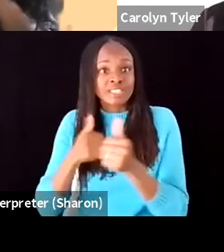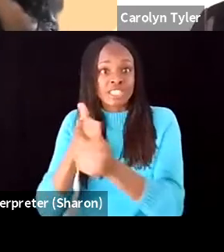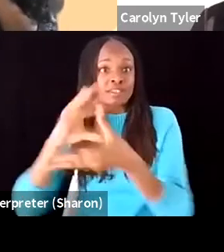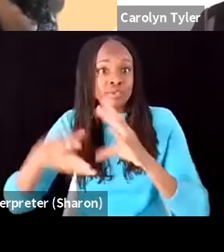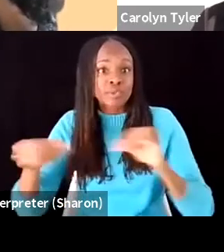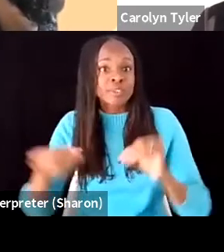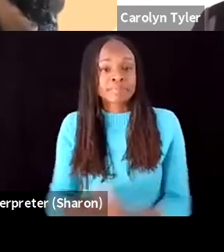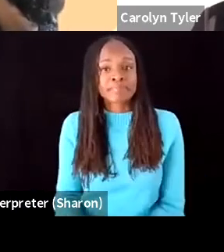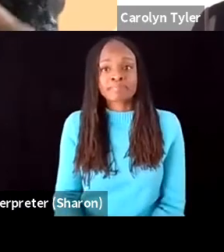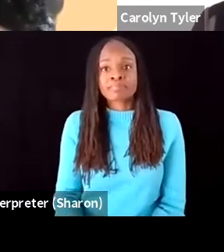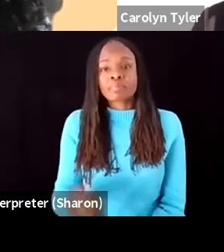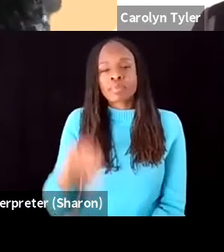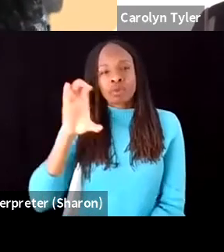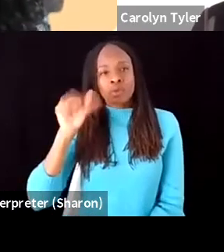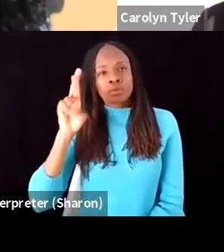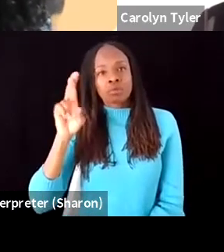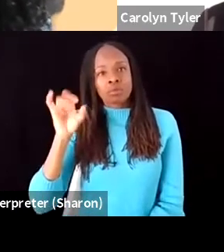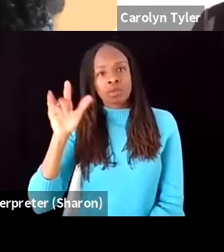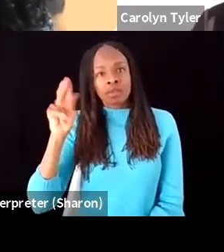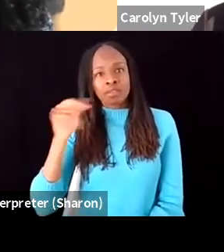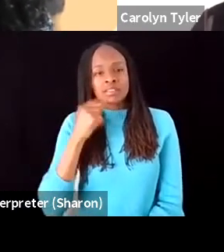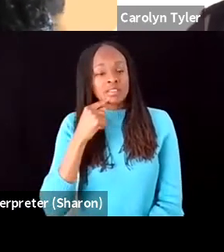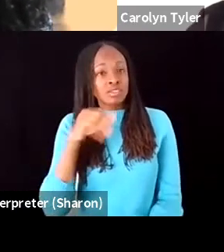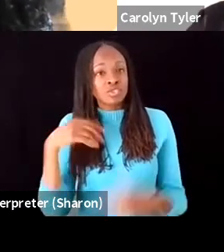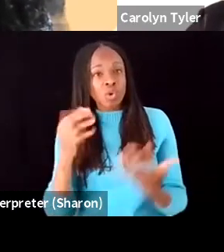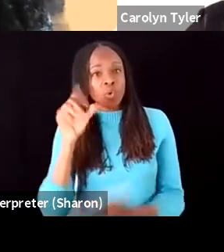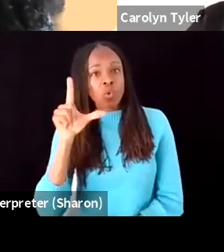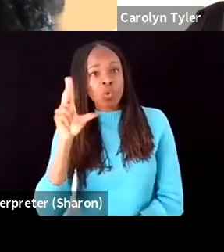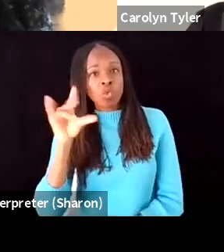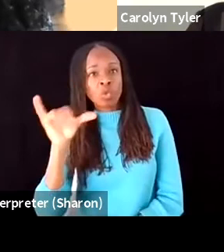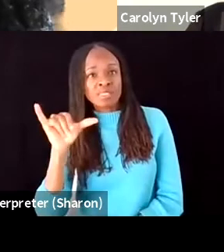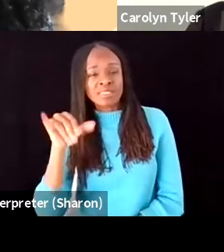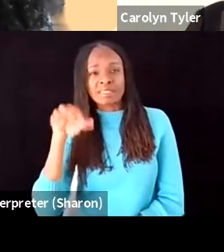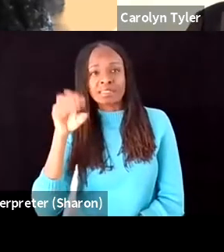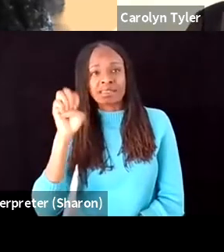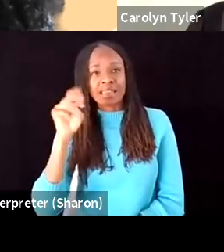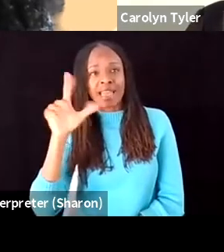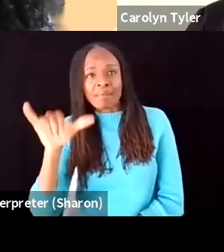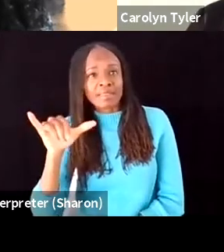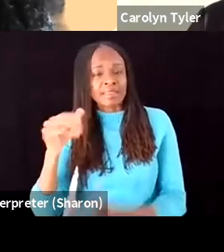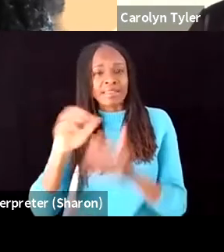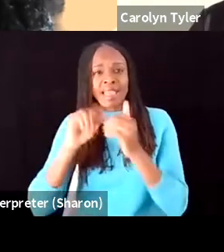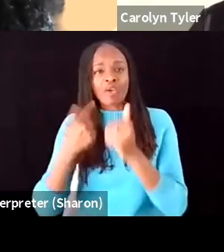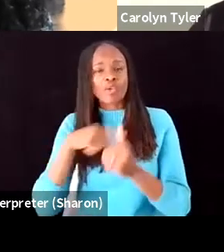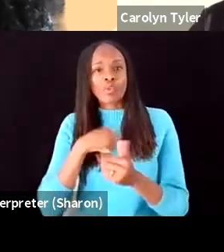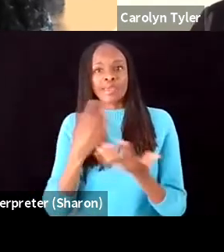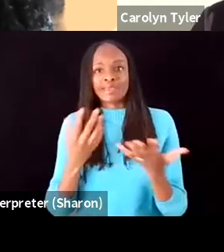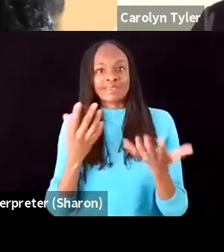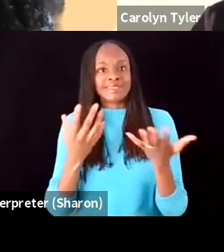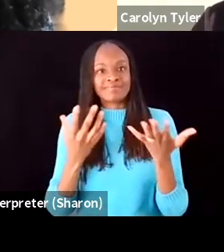And so, Lucy or Emily, how do we get to that point of getting